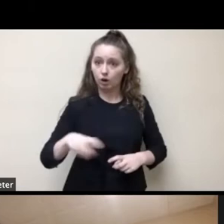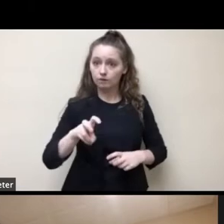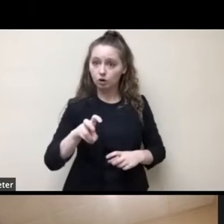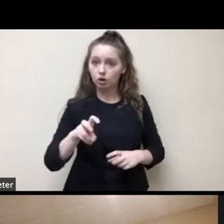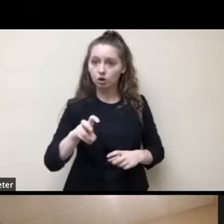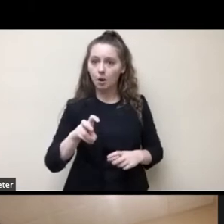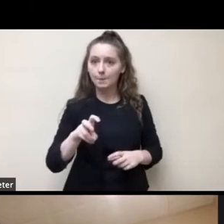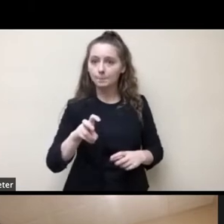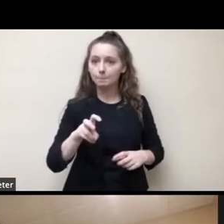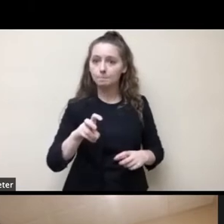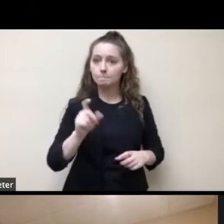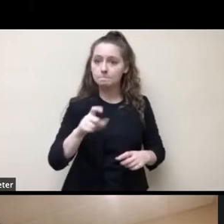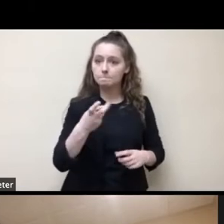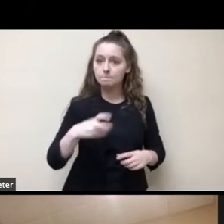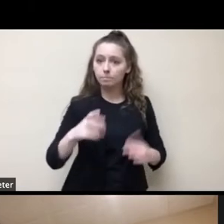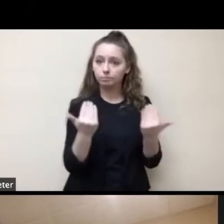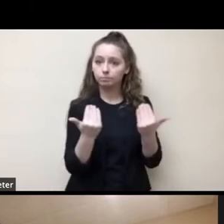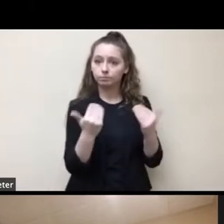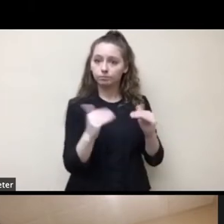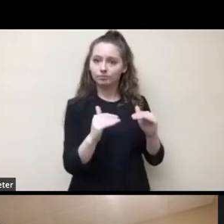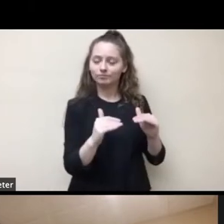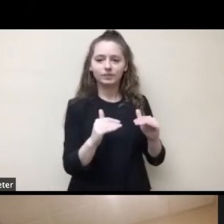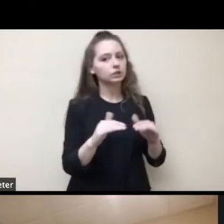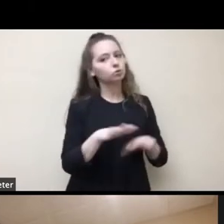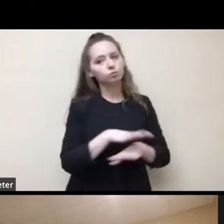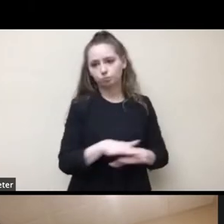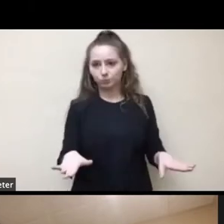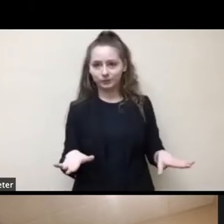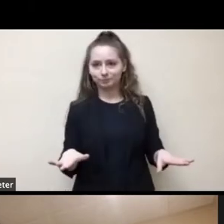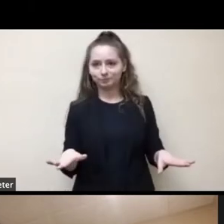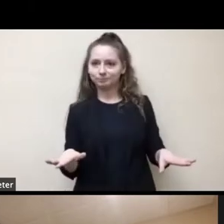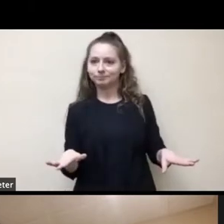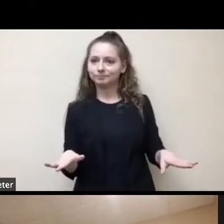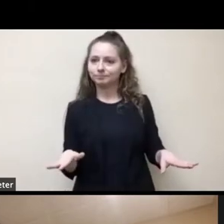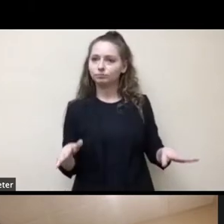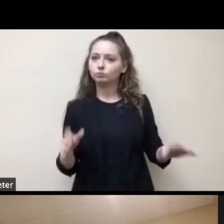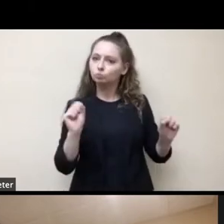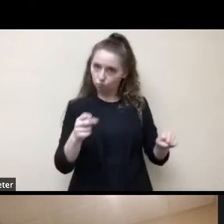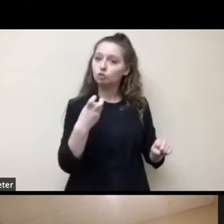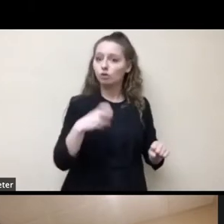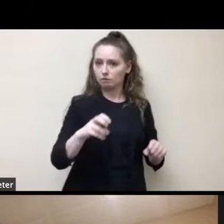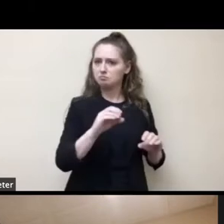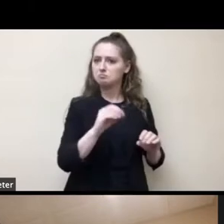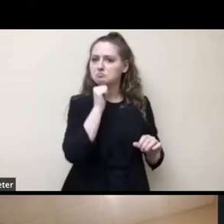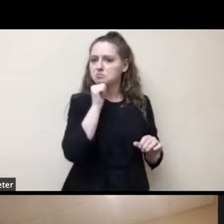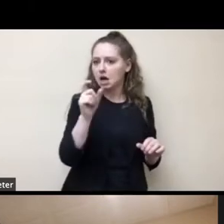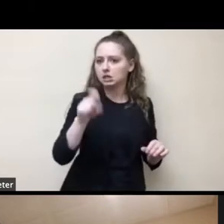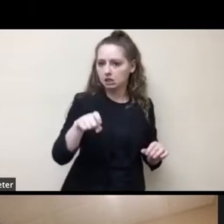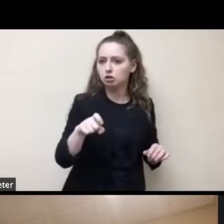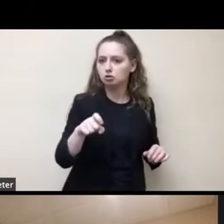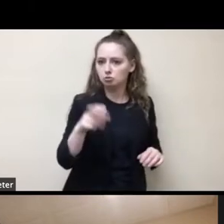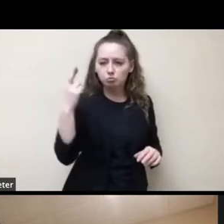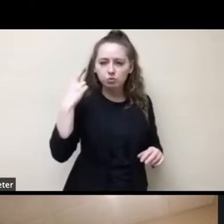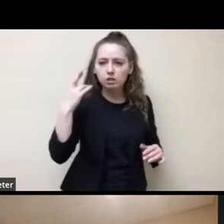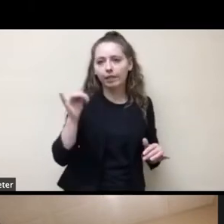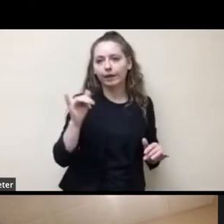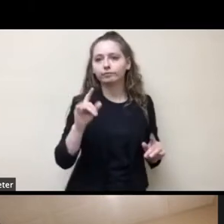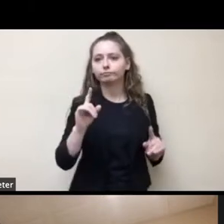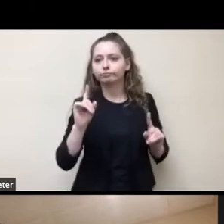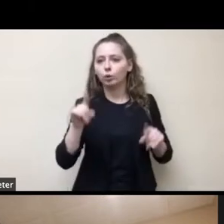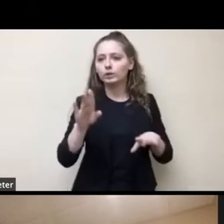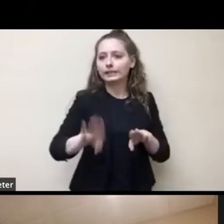Essential travel restrictions have been lifted. So you could travel for non-essential reasons, like going to the skateboard park,